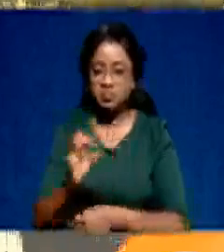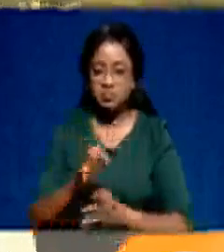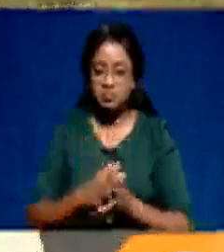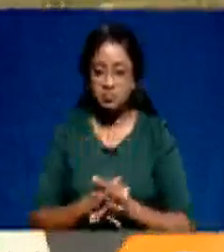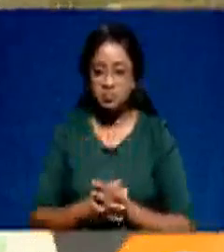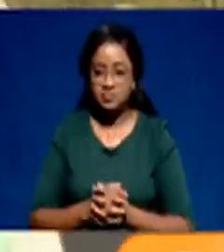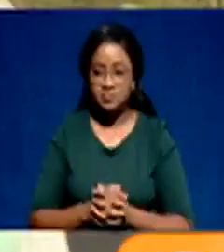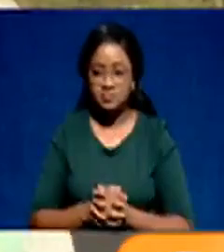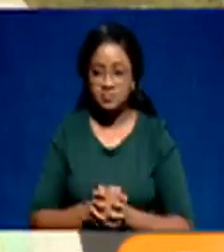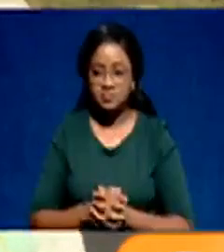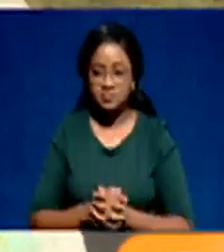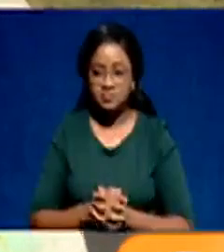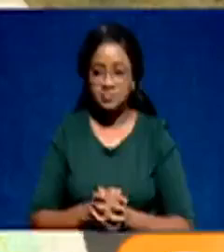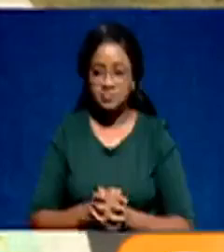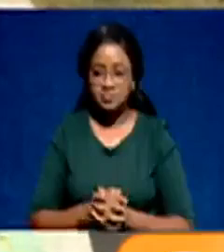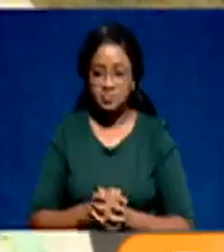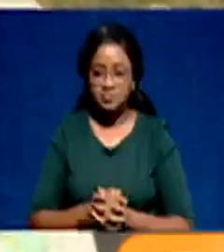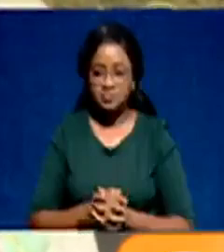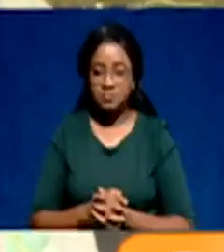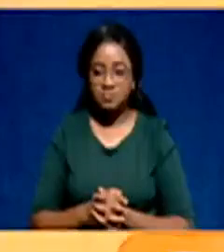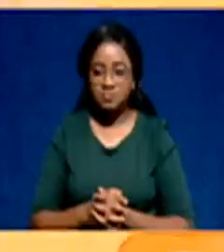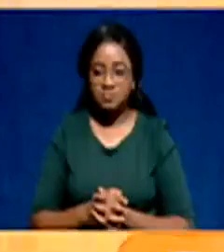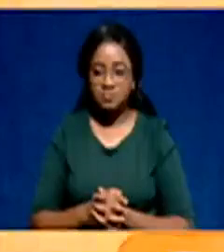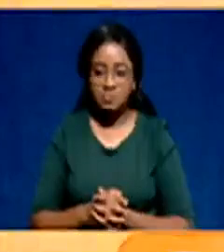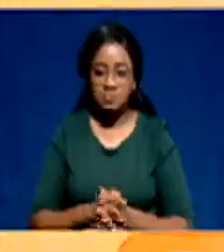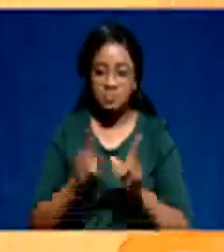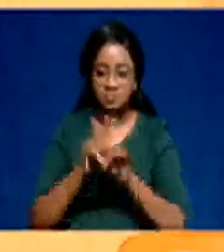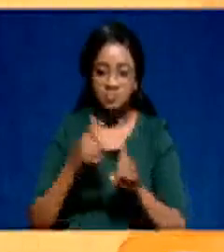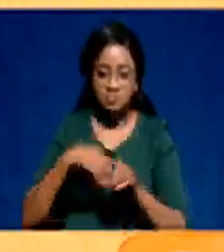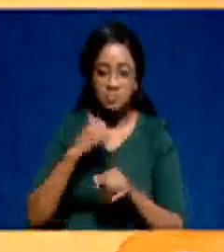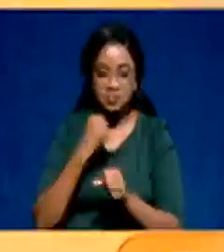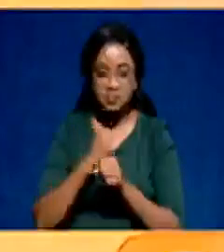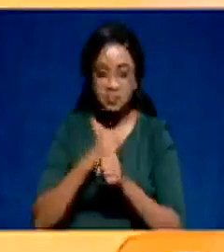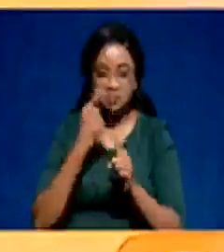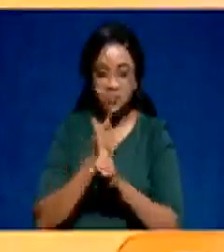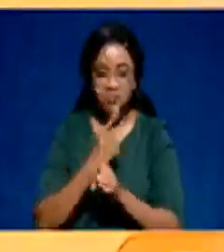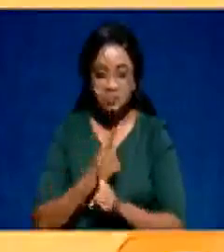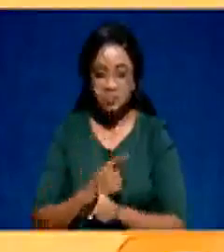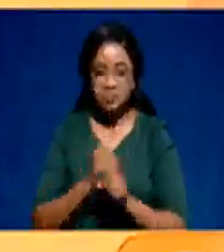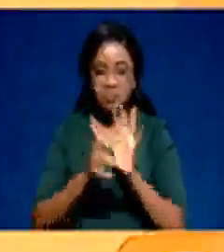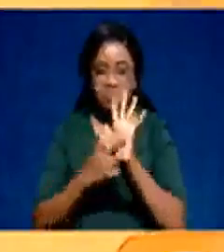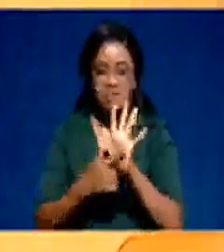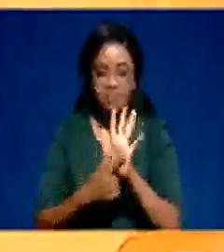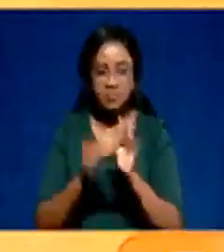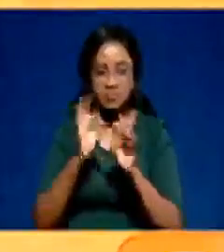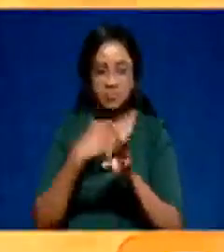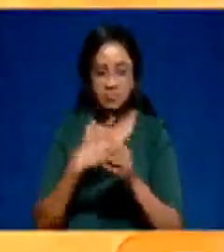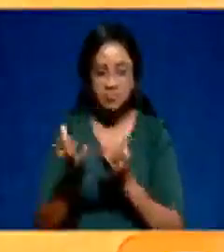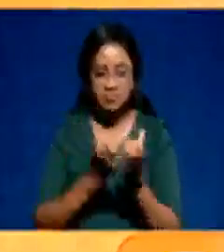Familia nailisha through this. Pia kazi zingine, kuseme kama niko na other